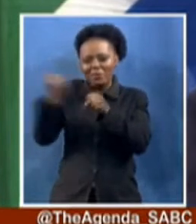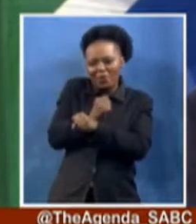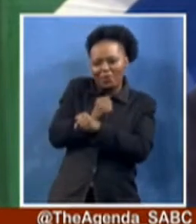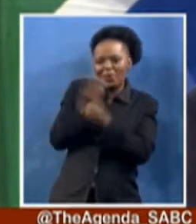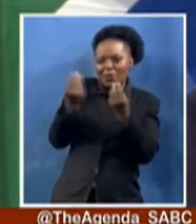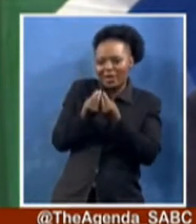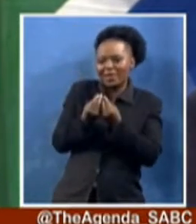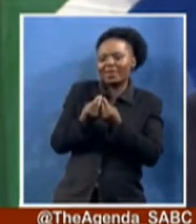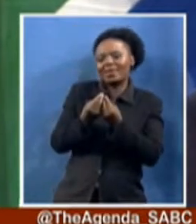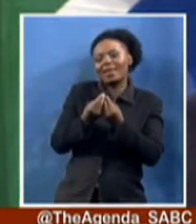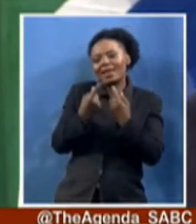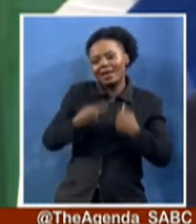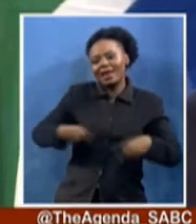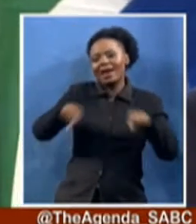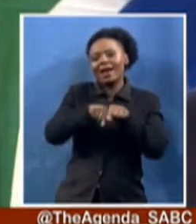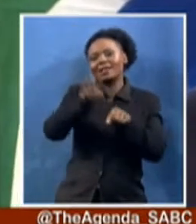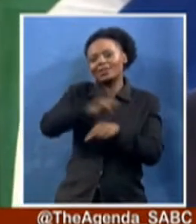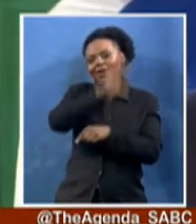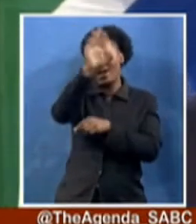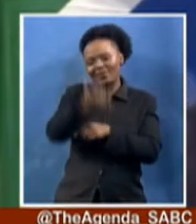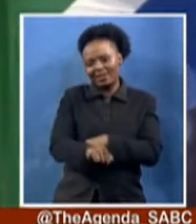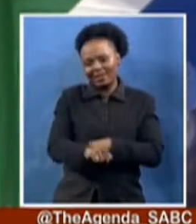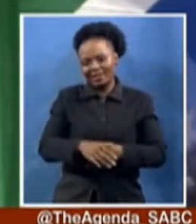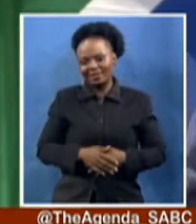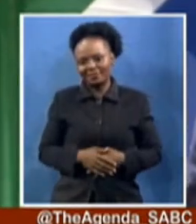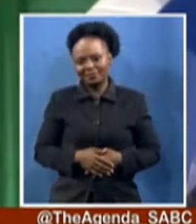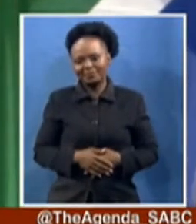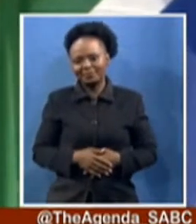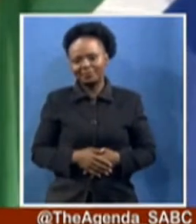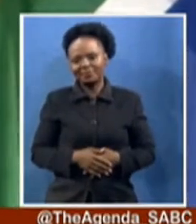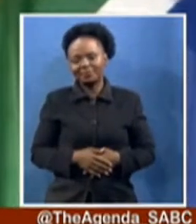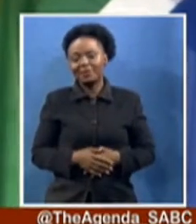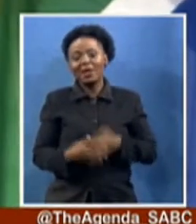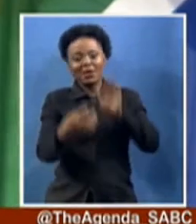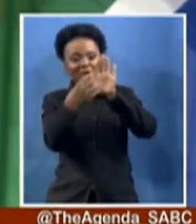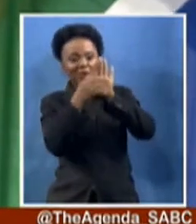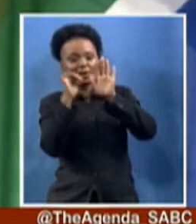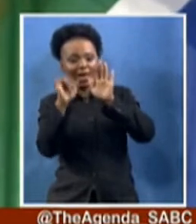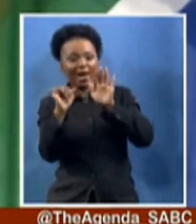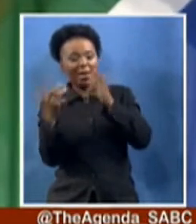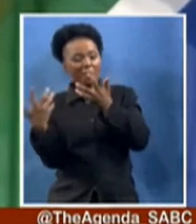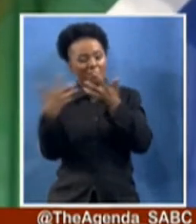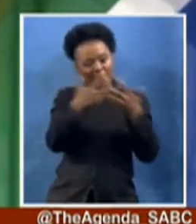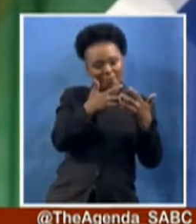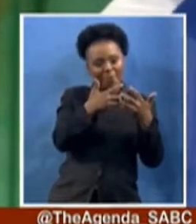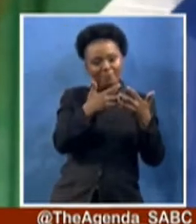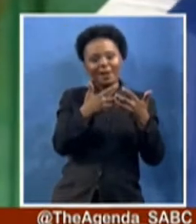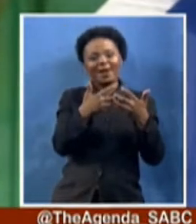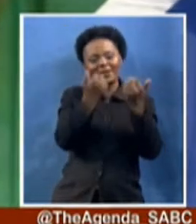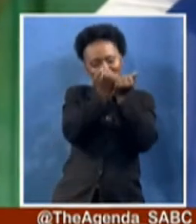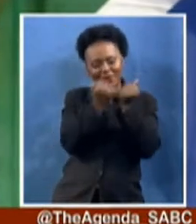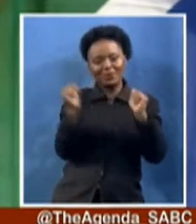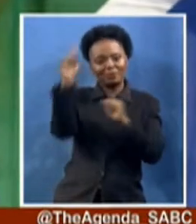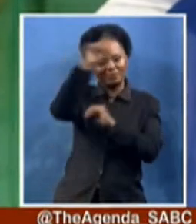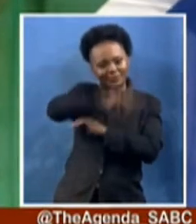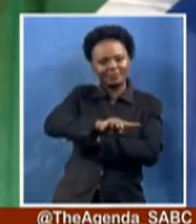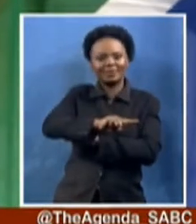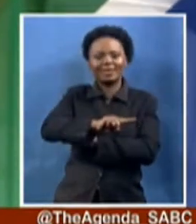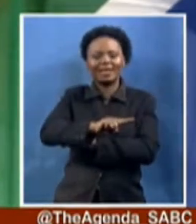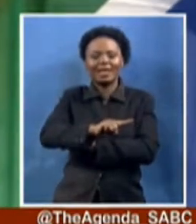And it's an important day because it's an important month. It's a month where heroes were born.